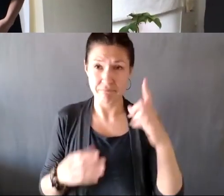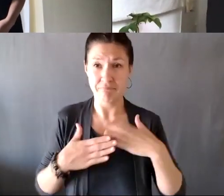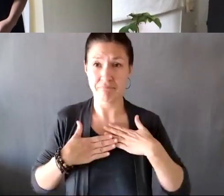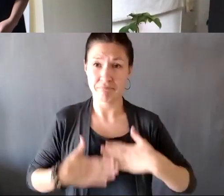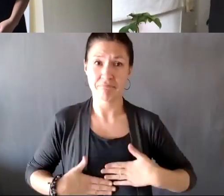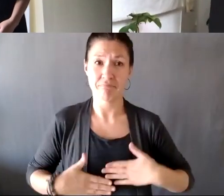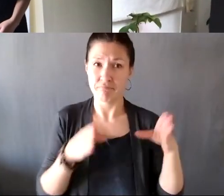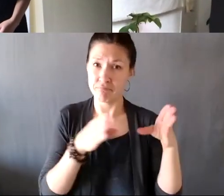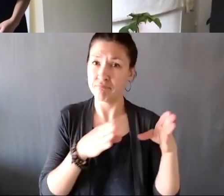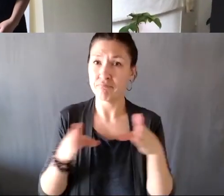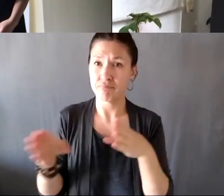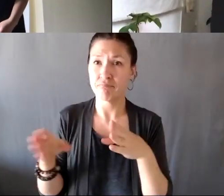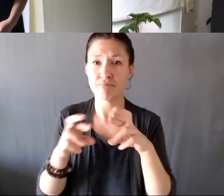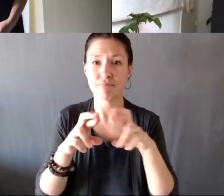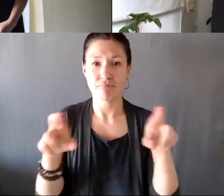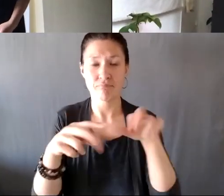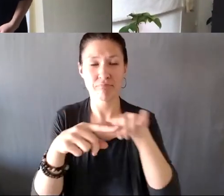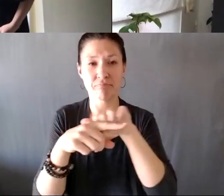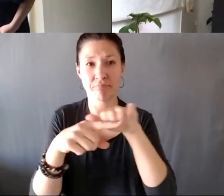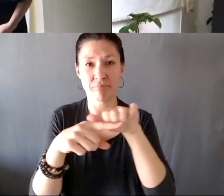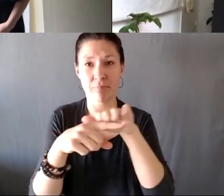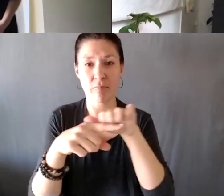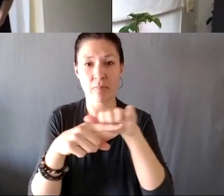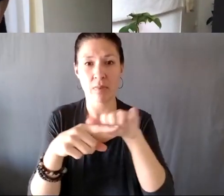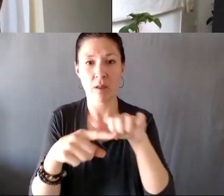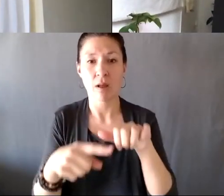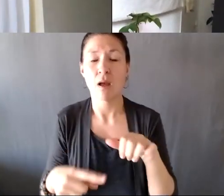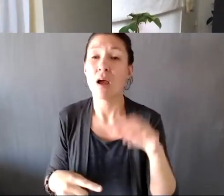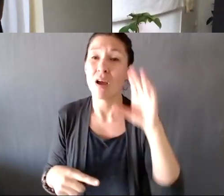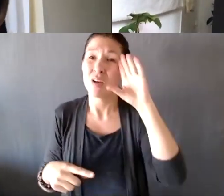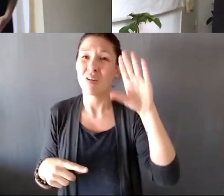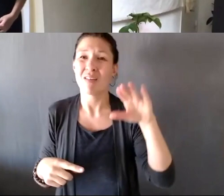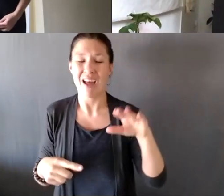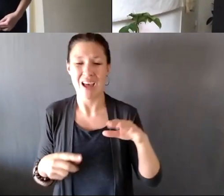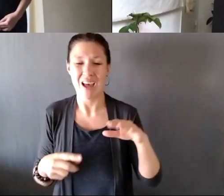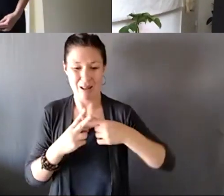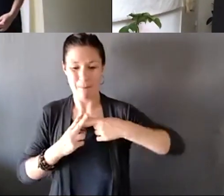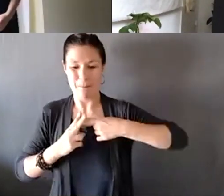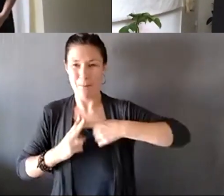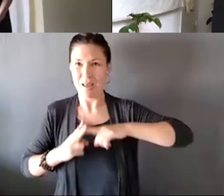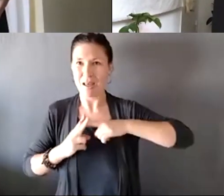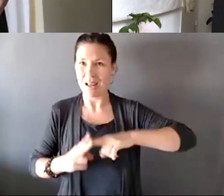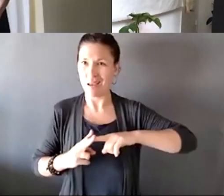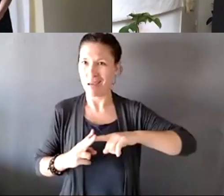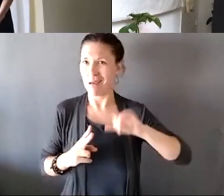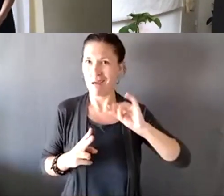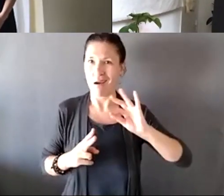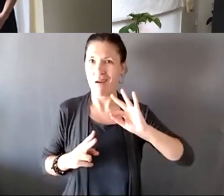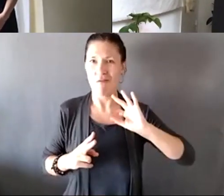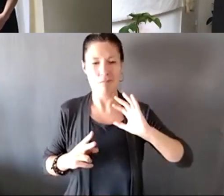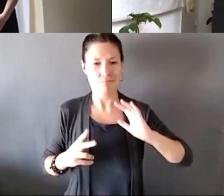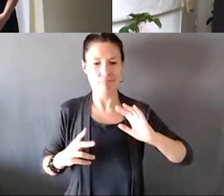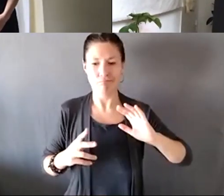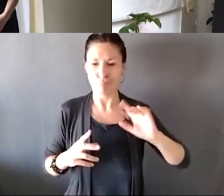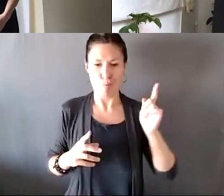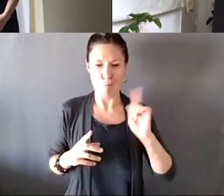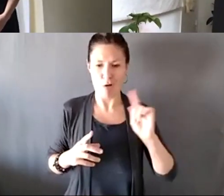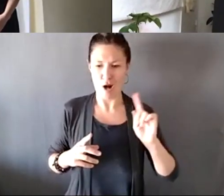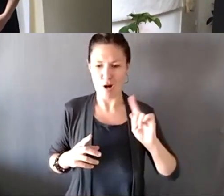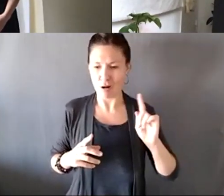So we return to this primal state of emptiness with a posture called Wuji. Wuji